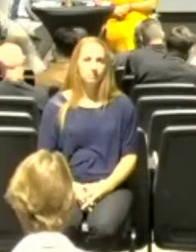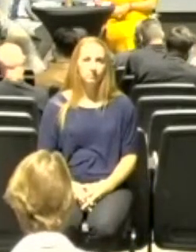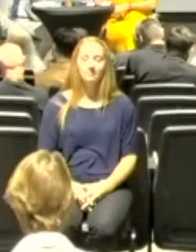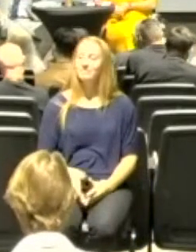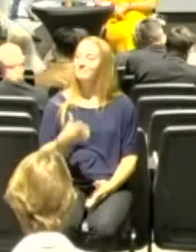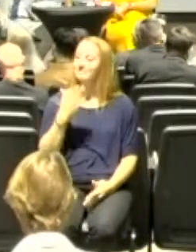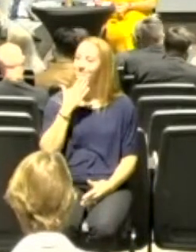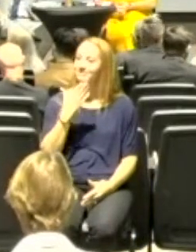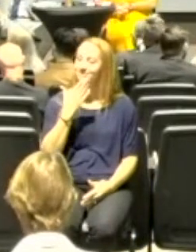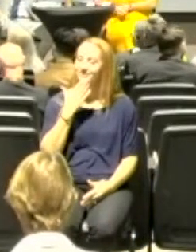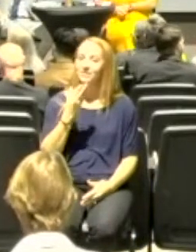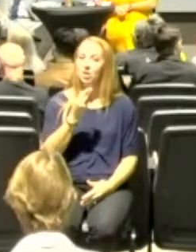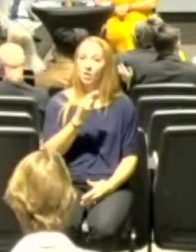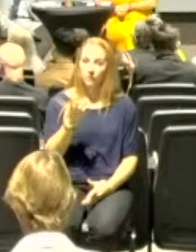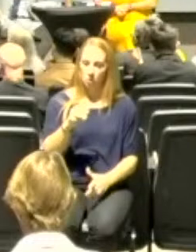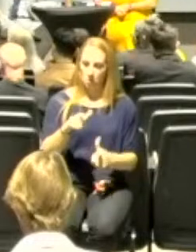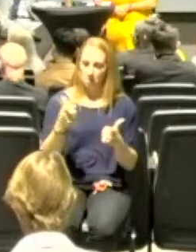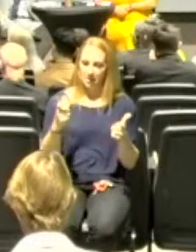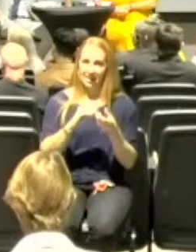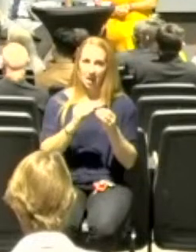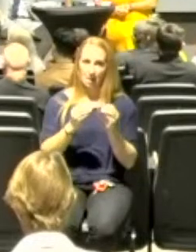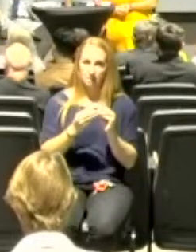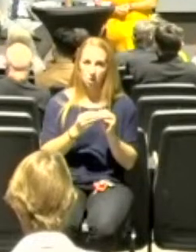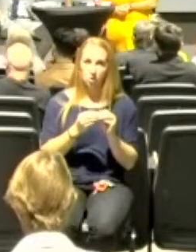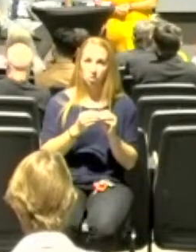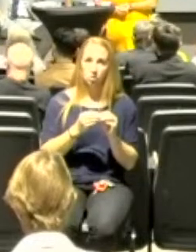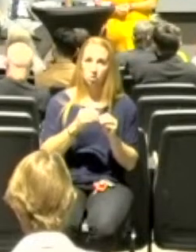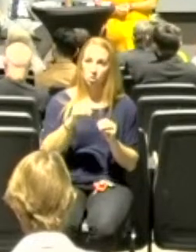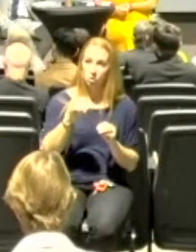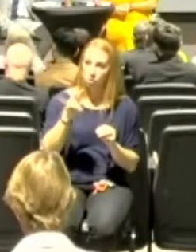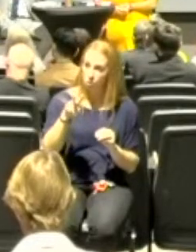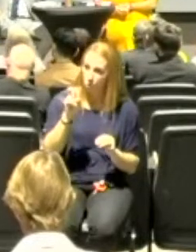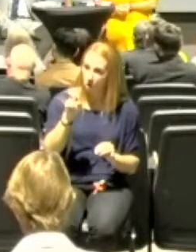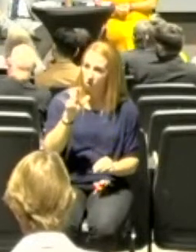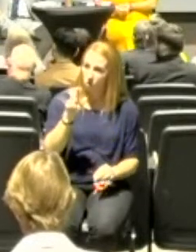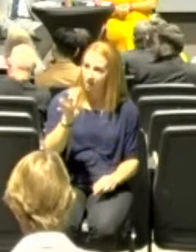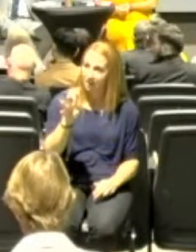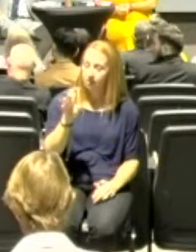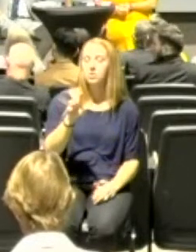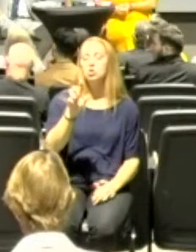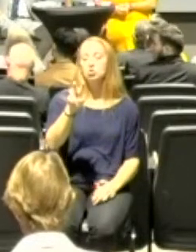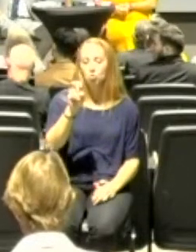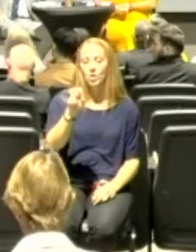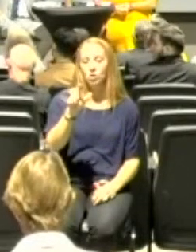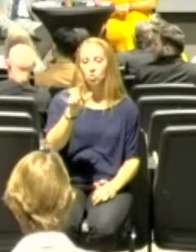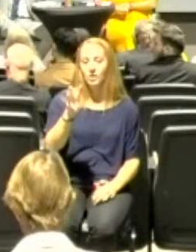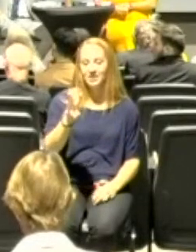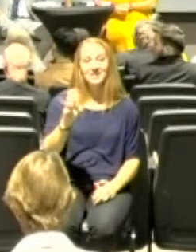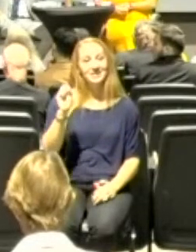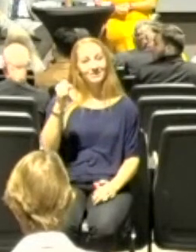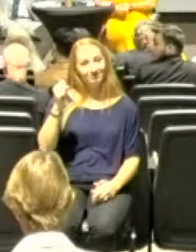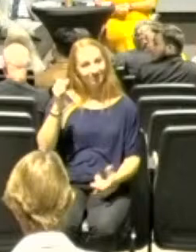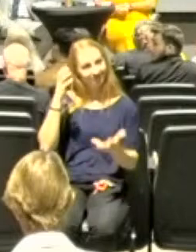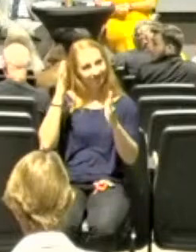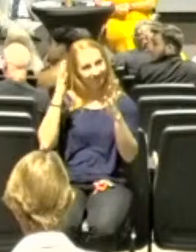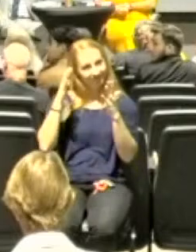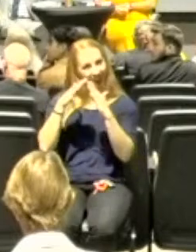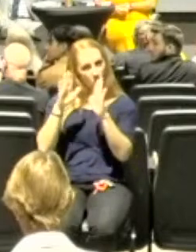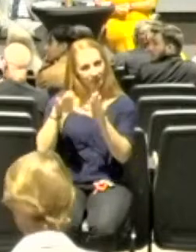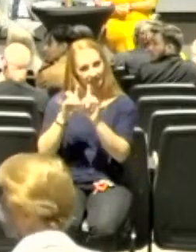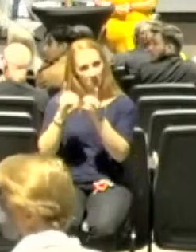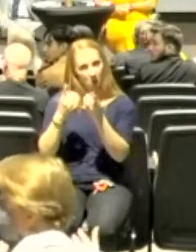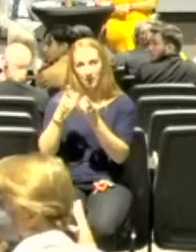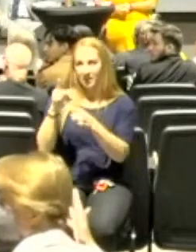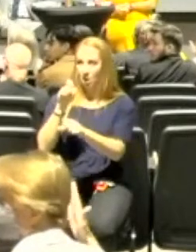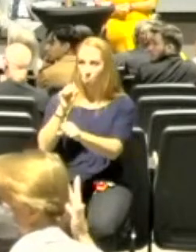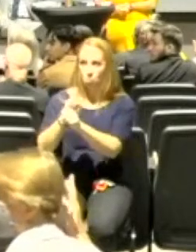Tremendous, thank you. We heard a couple of big numbers there, 226. 226, give a shout out to Bree and Caleb in the housing department. Phenomenal. They are